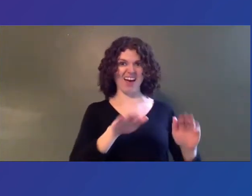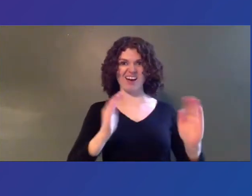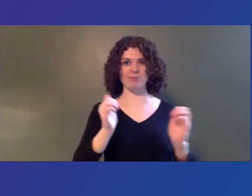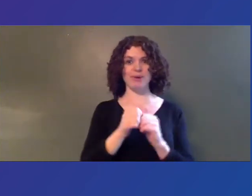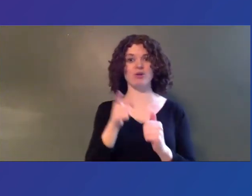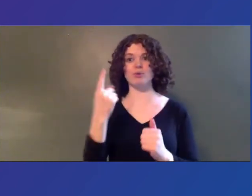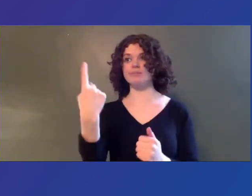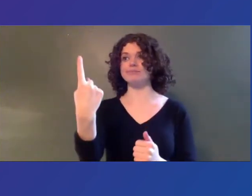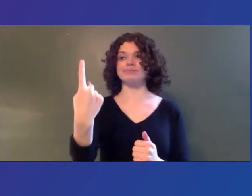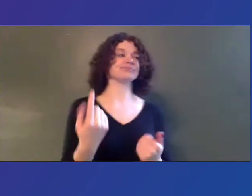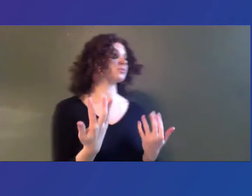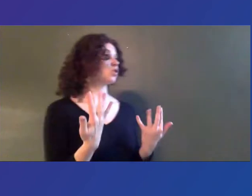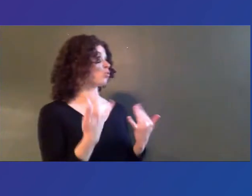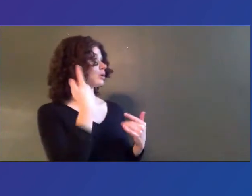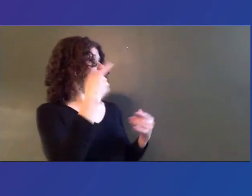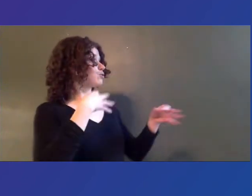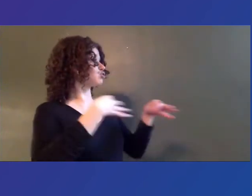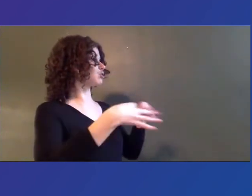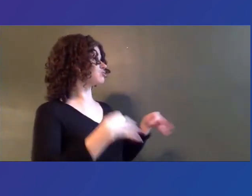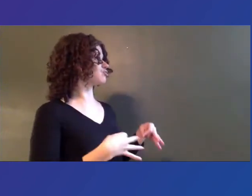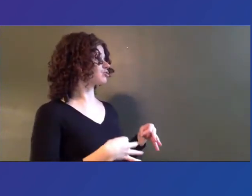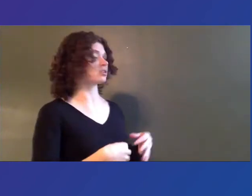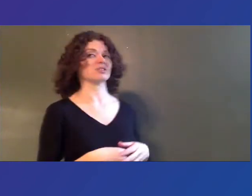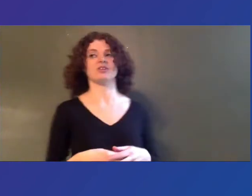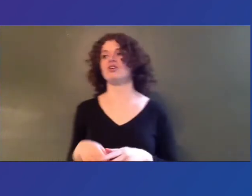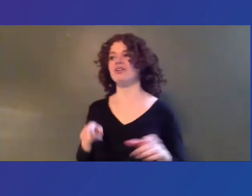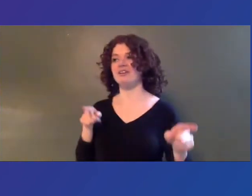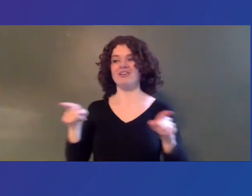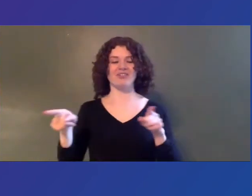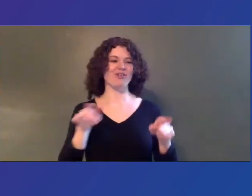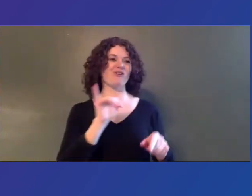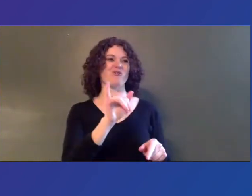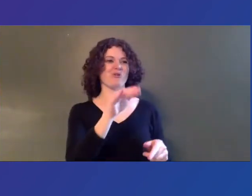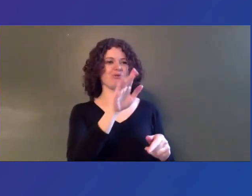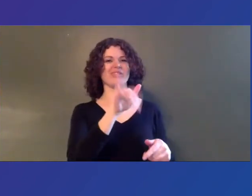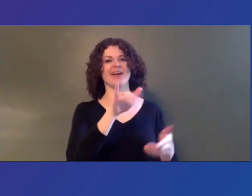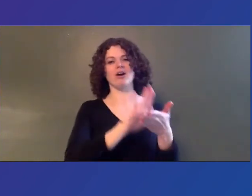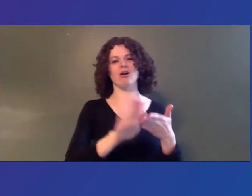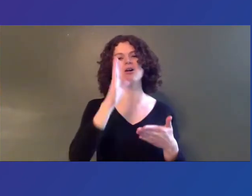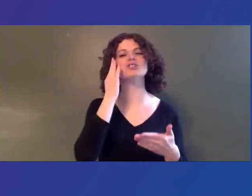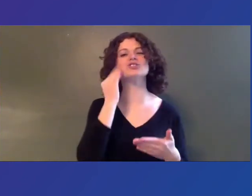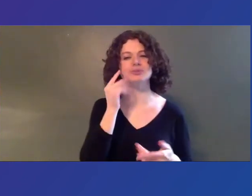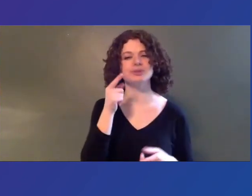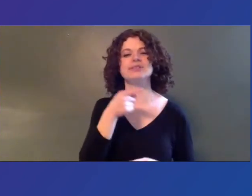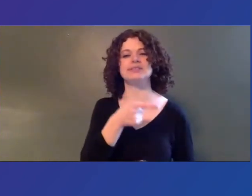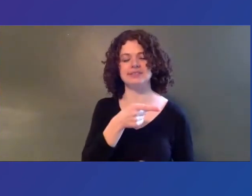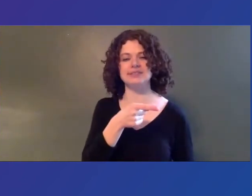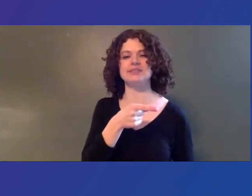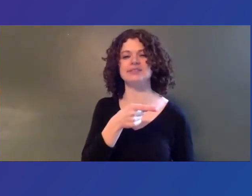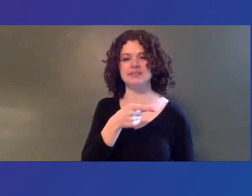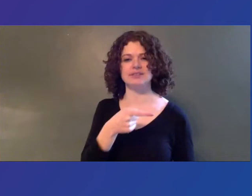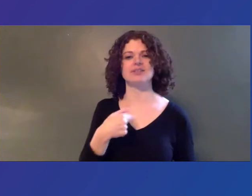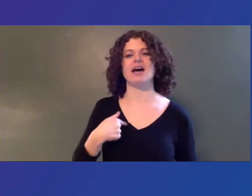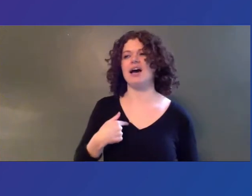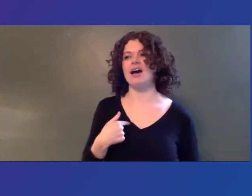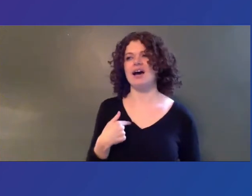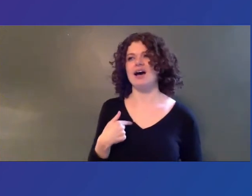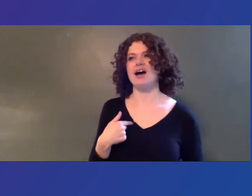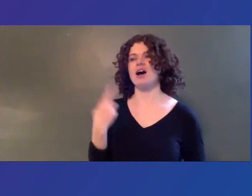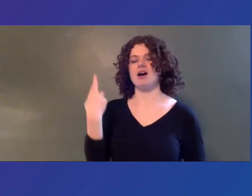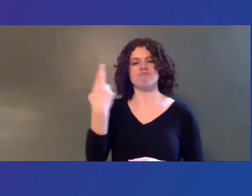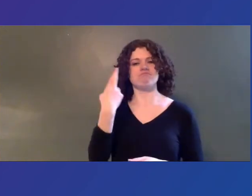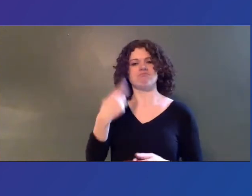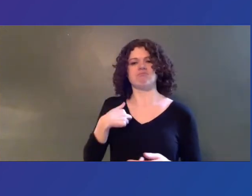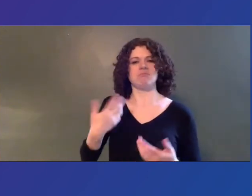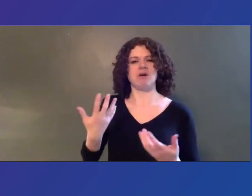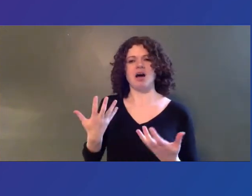And I find that for me, that's what college really did for me, is it made me not want to